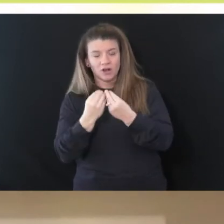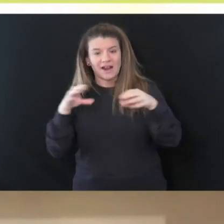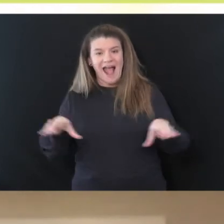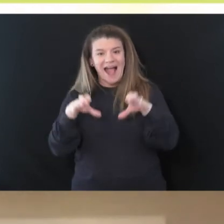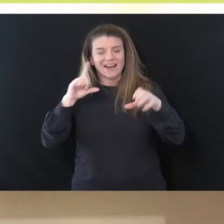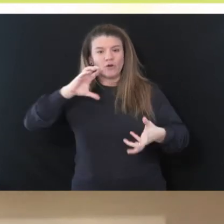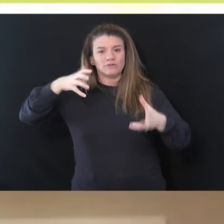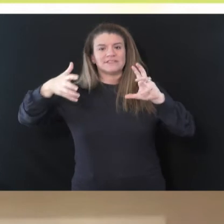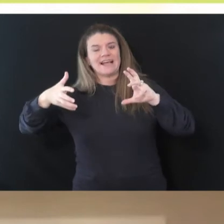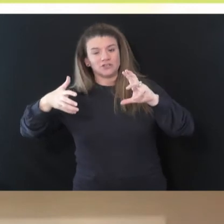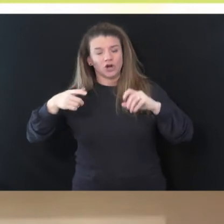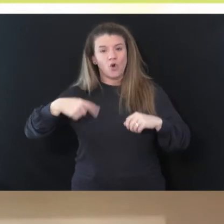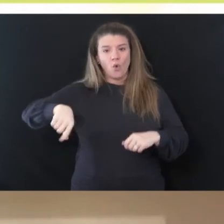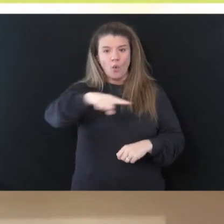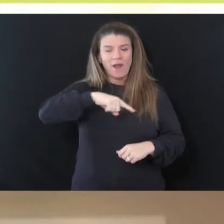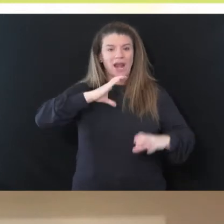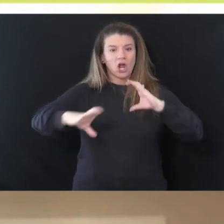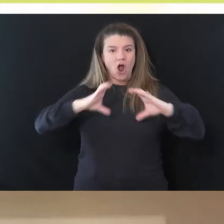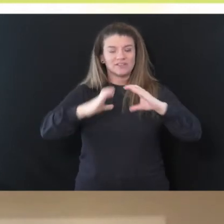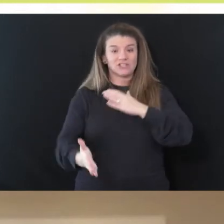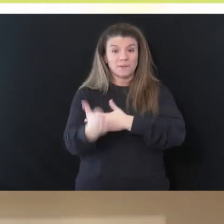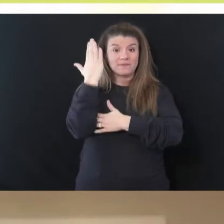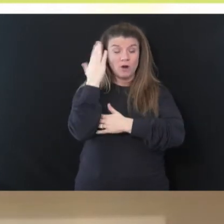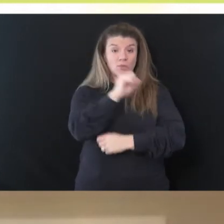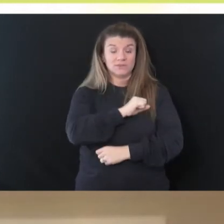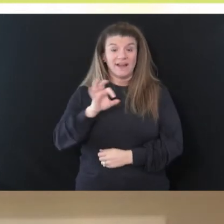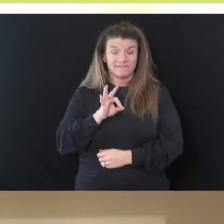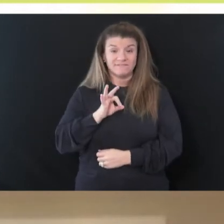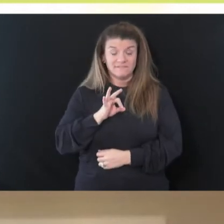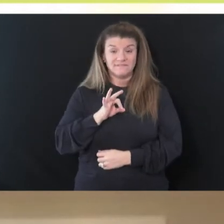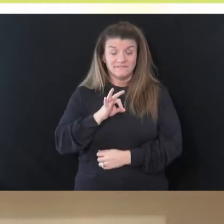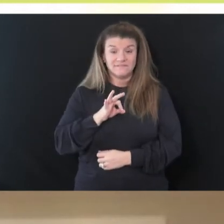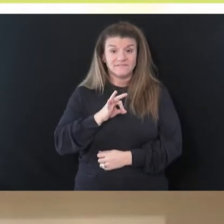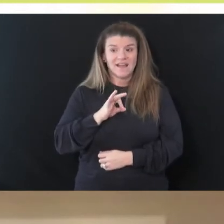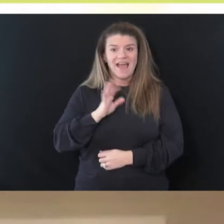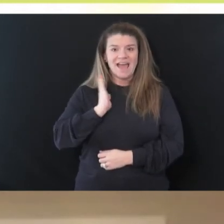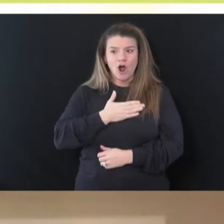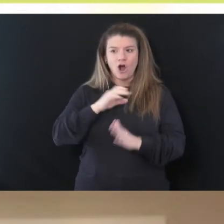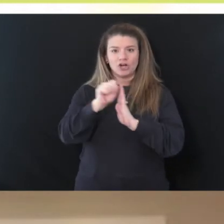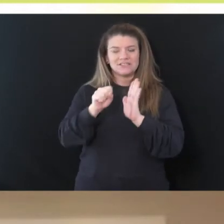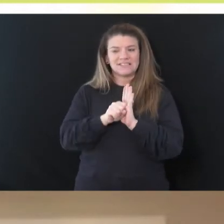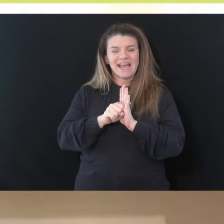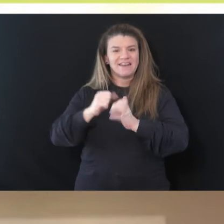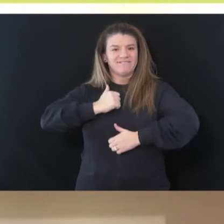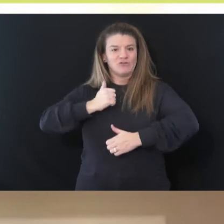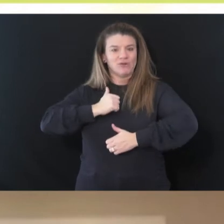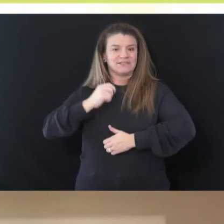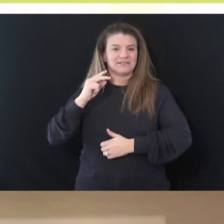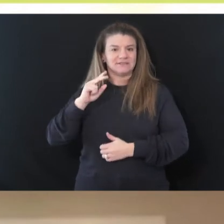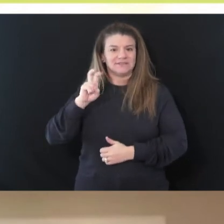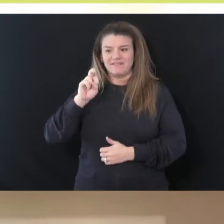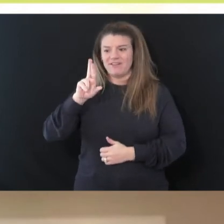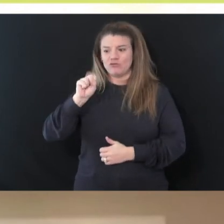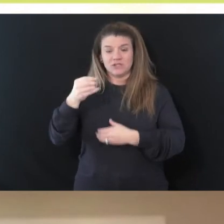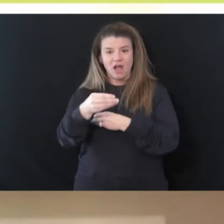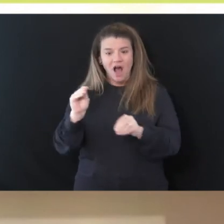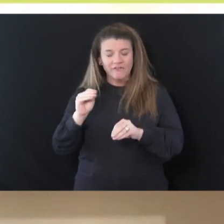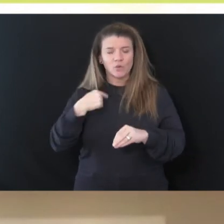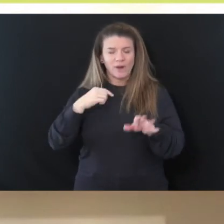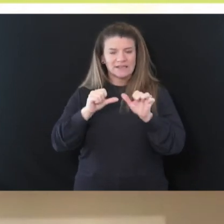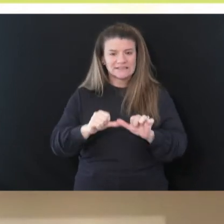disasters. Had a conversation this morning with the staff in our state Veterans Assistance Office. So we continue to